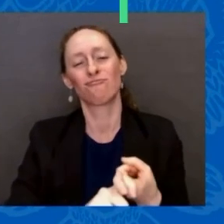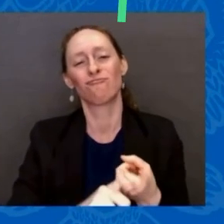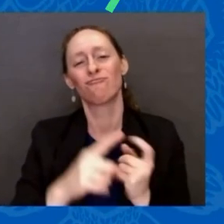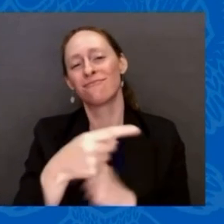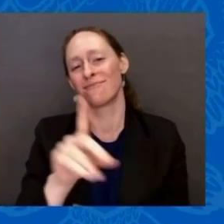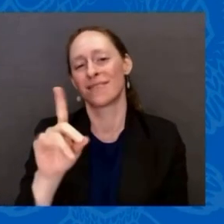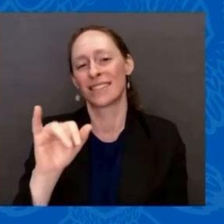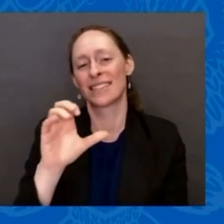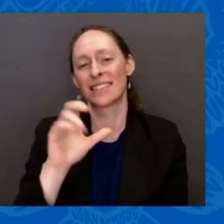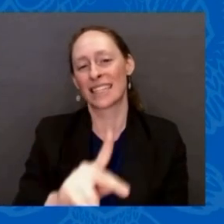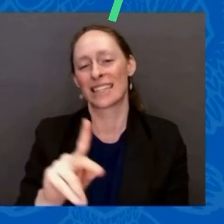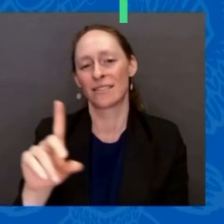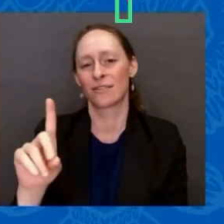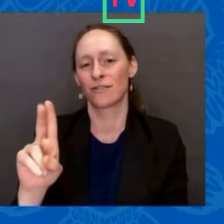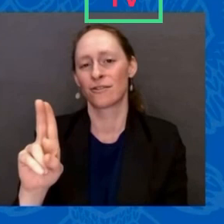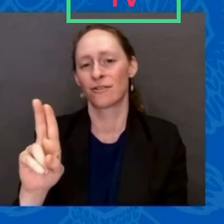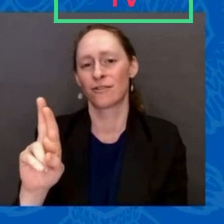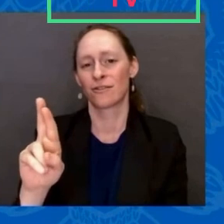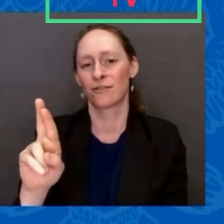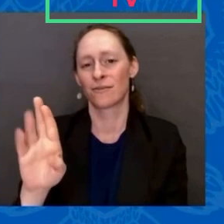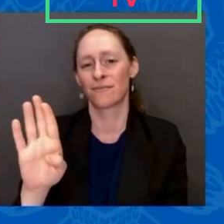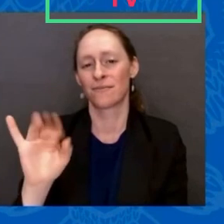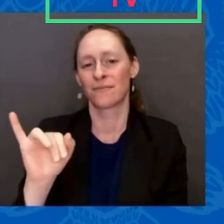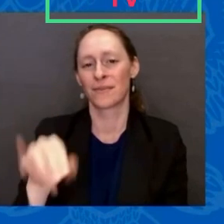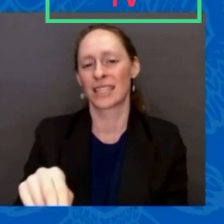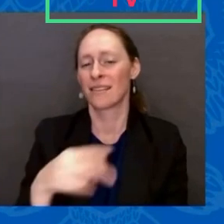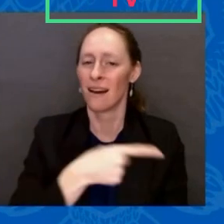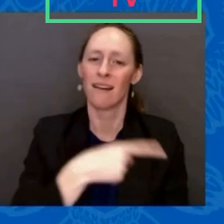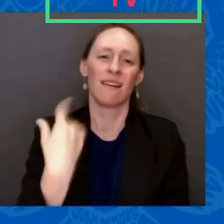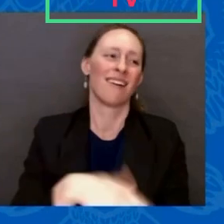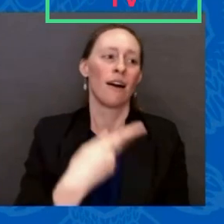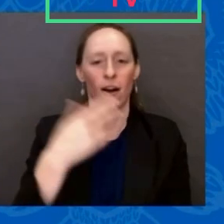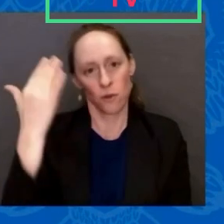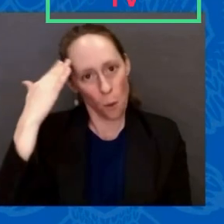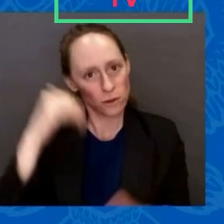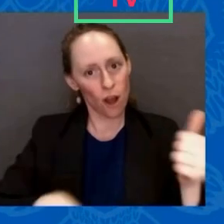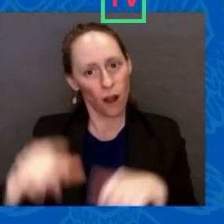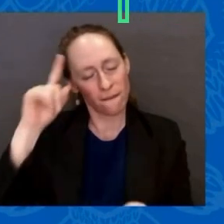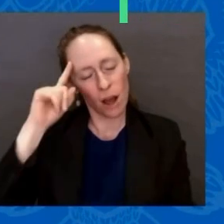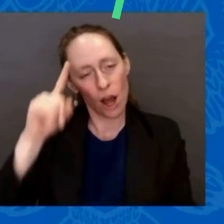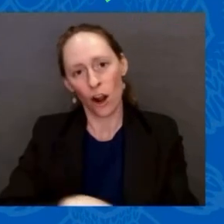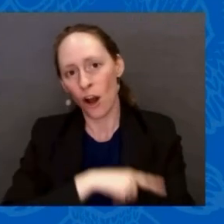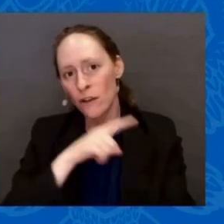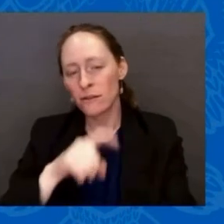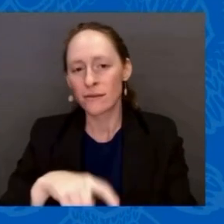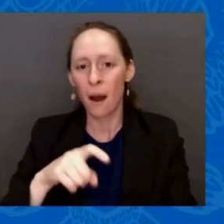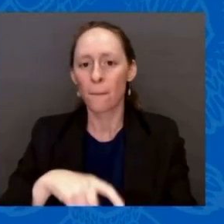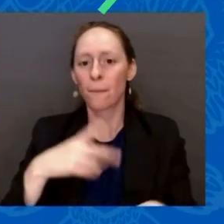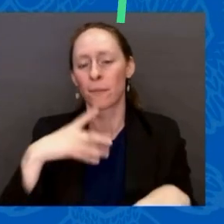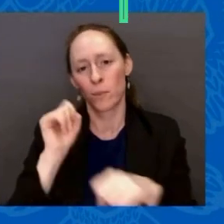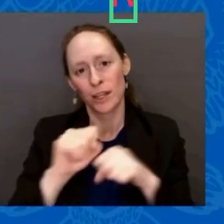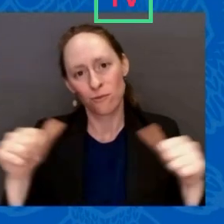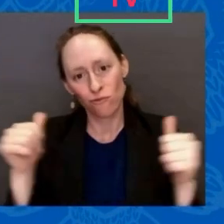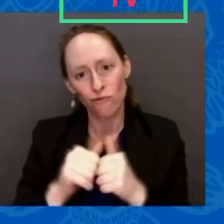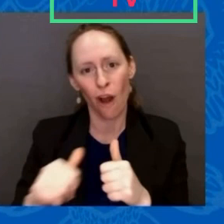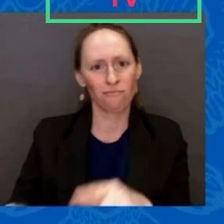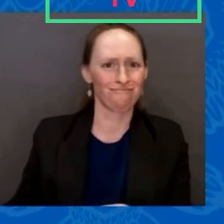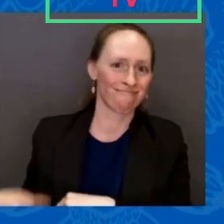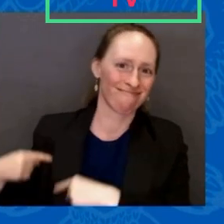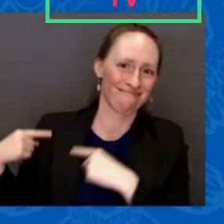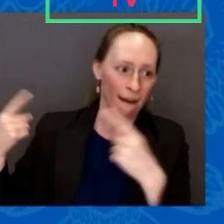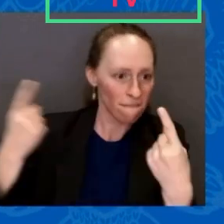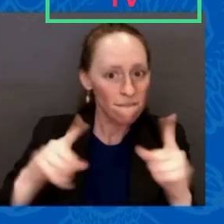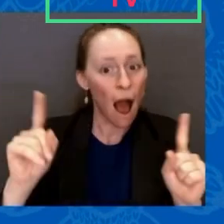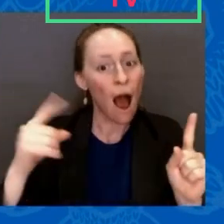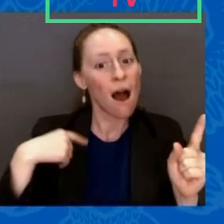most effective senator in getting things done. That's not a joke. It's not just Judiciary Committee. He's made sure that we got more judges